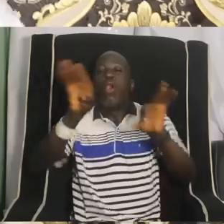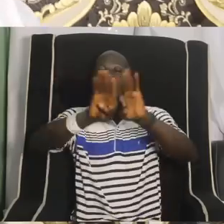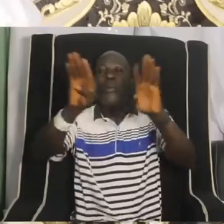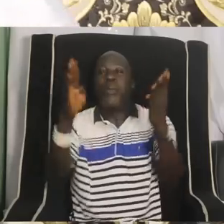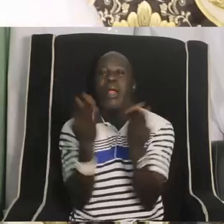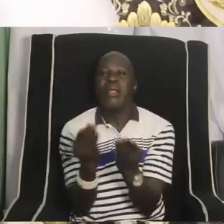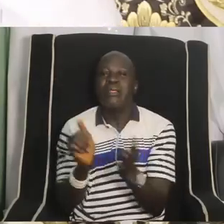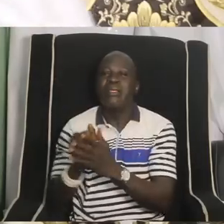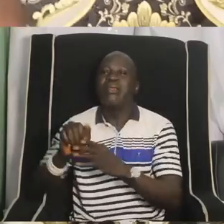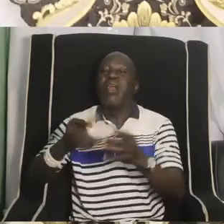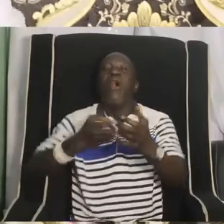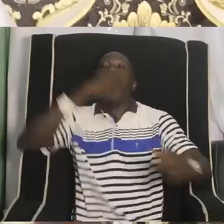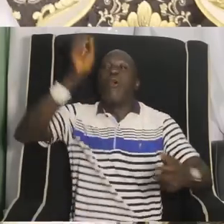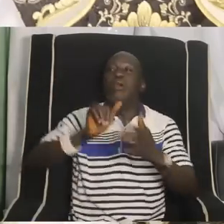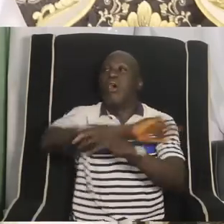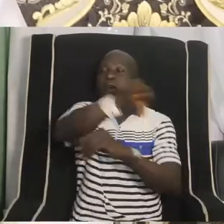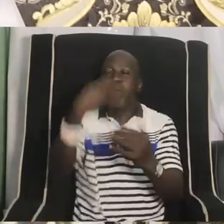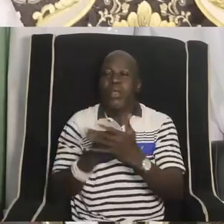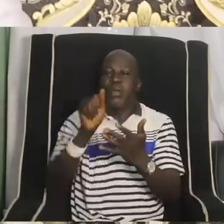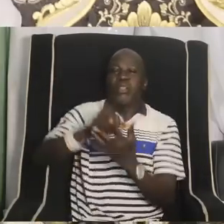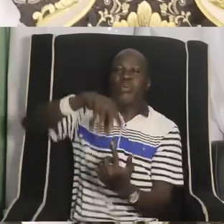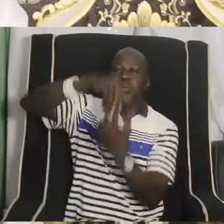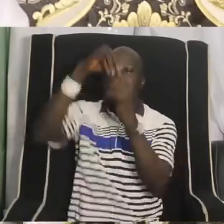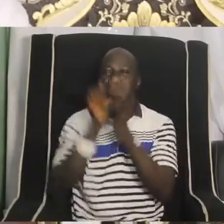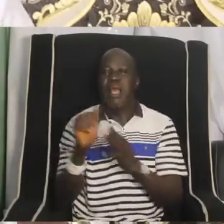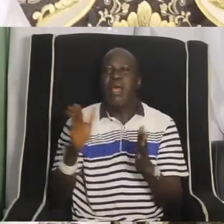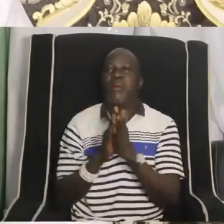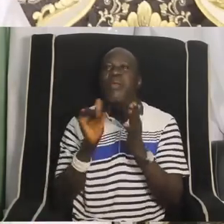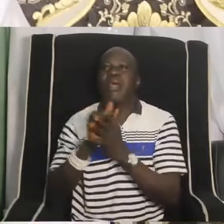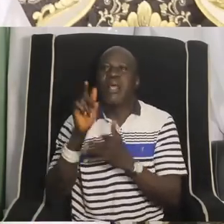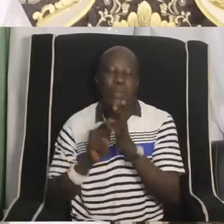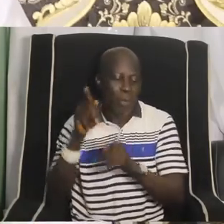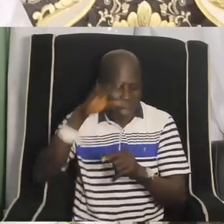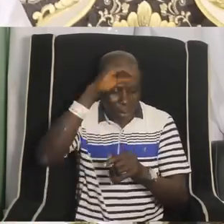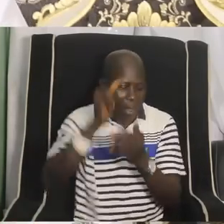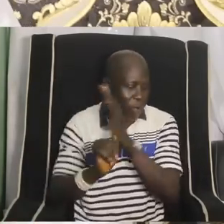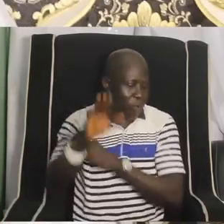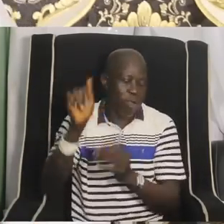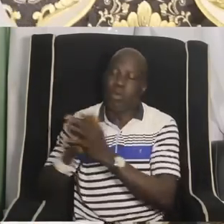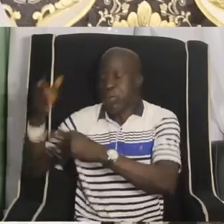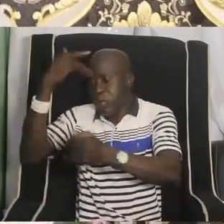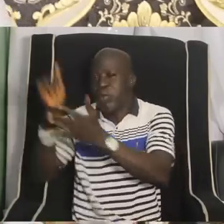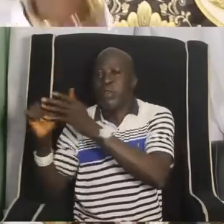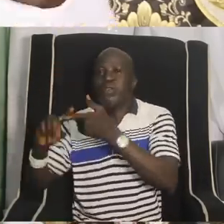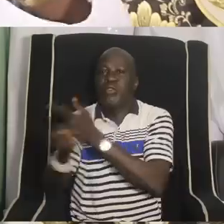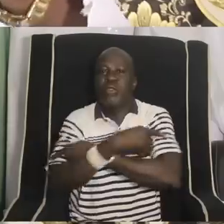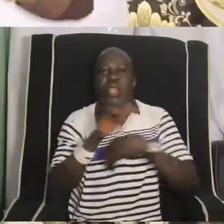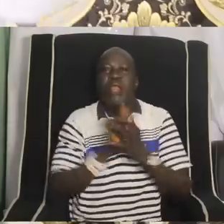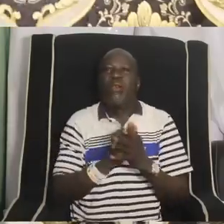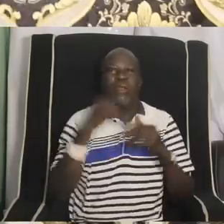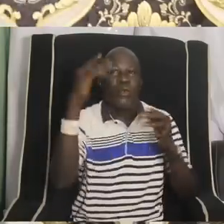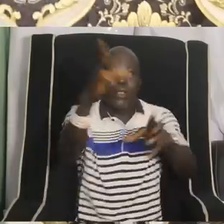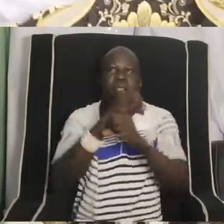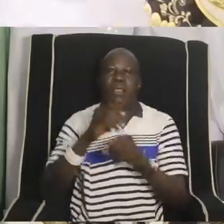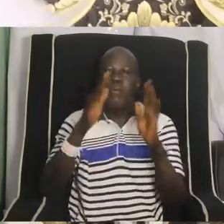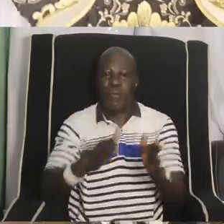All our branches. Only a one can see a blue. It has a special prayer. Cut it back. That the man of God has been, because of today, mamura, you